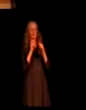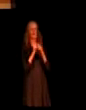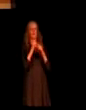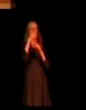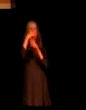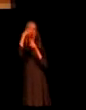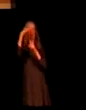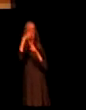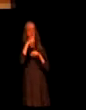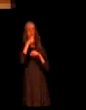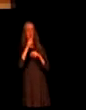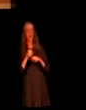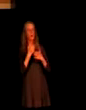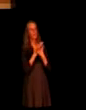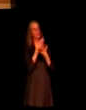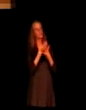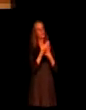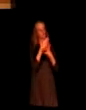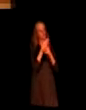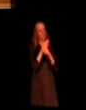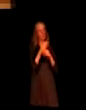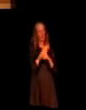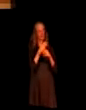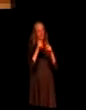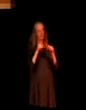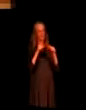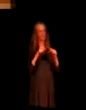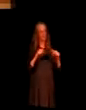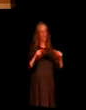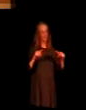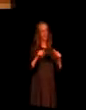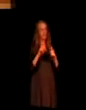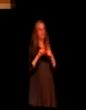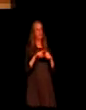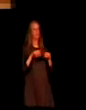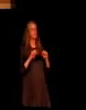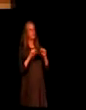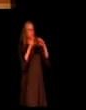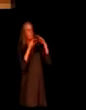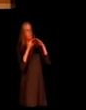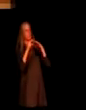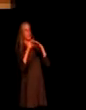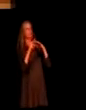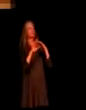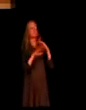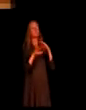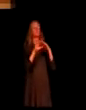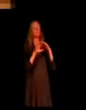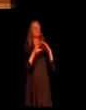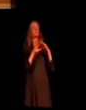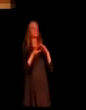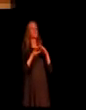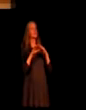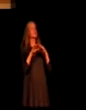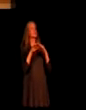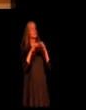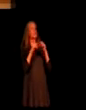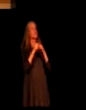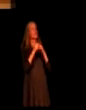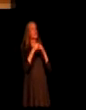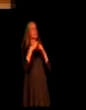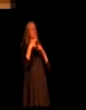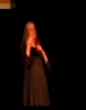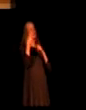satellite and the newer algorithm, and we're able to project that in especially high